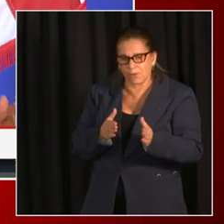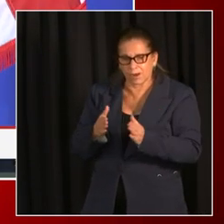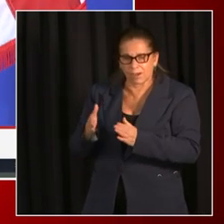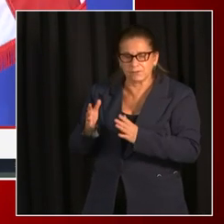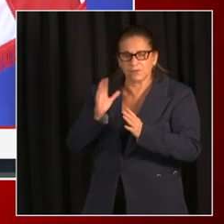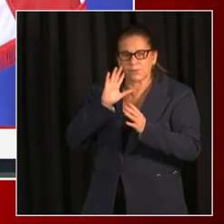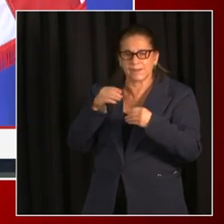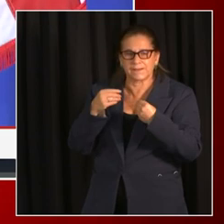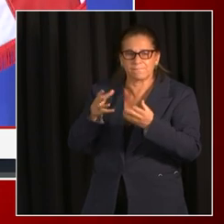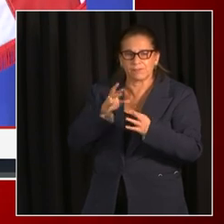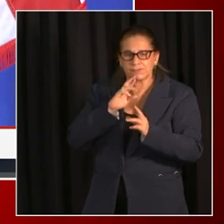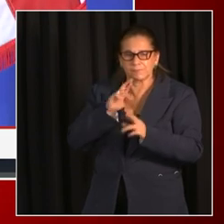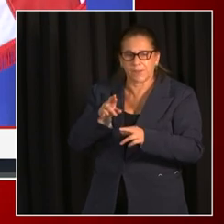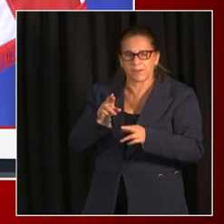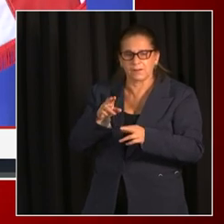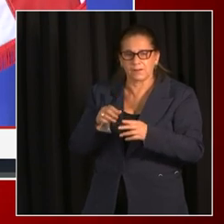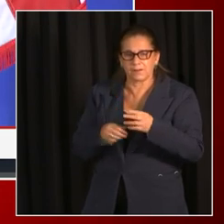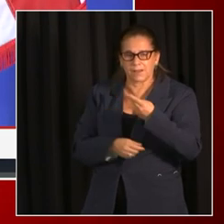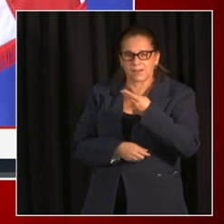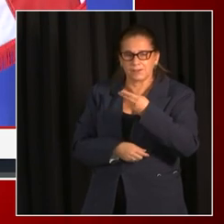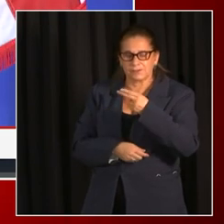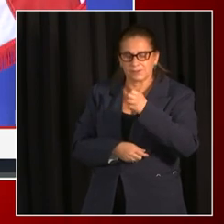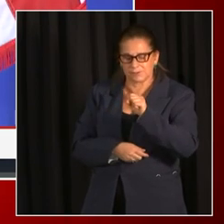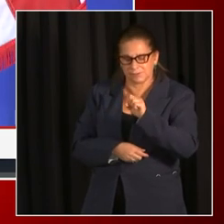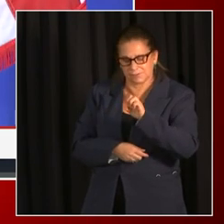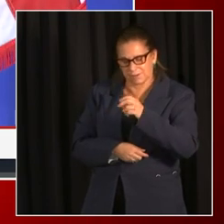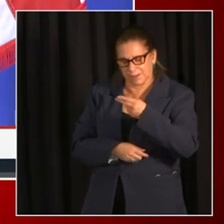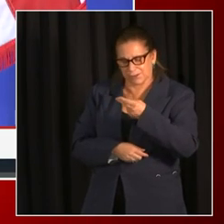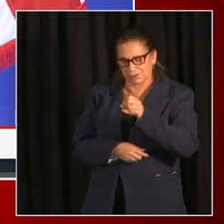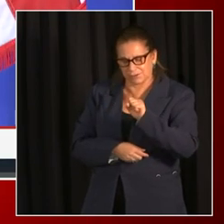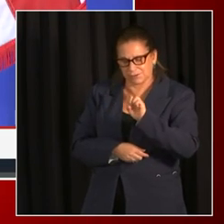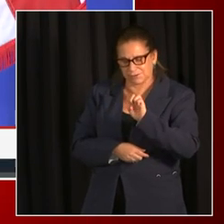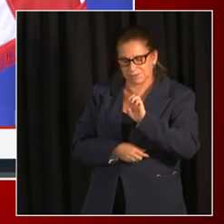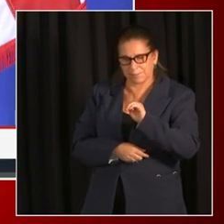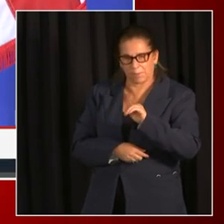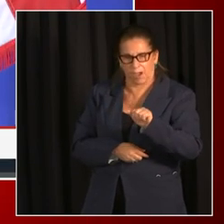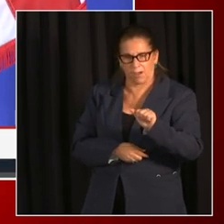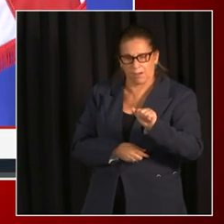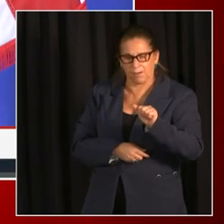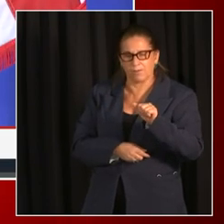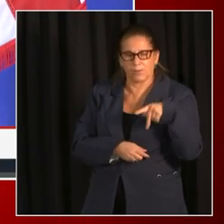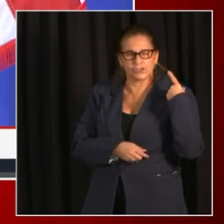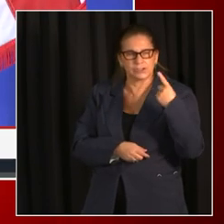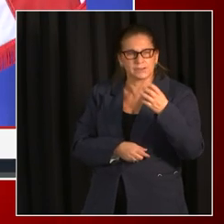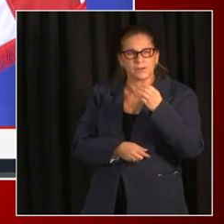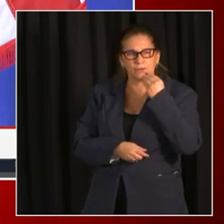a HCMA contact about that. I don't know that